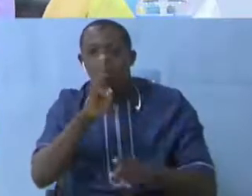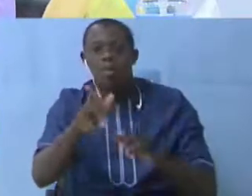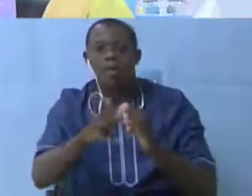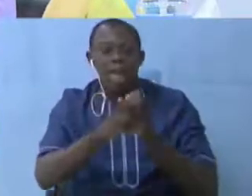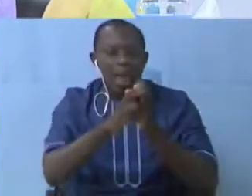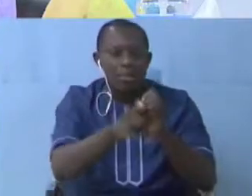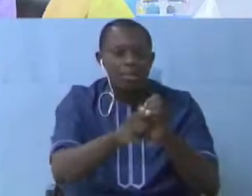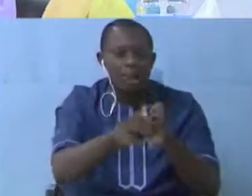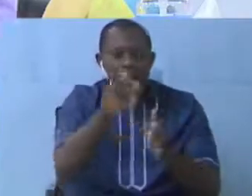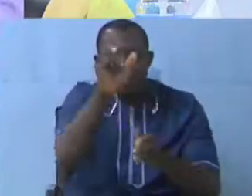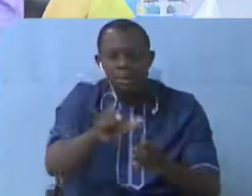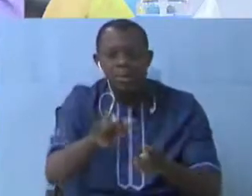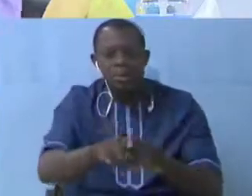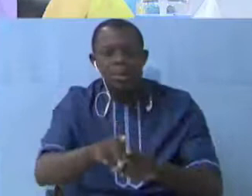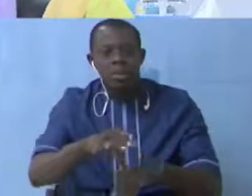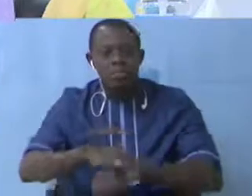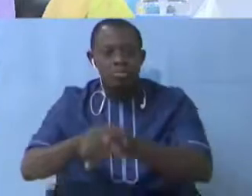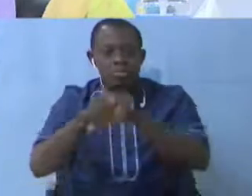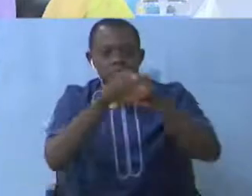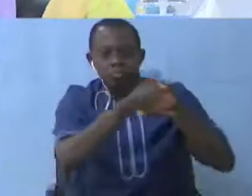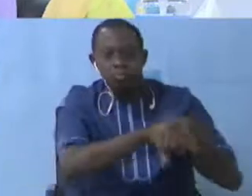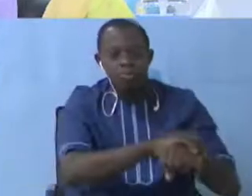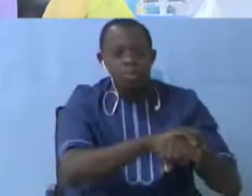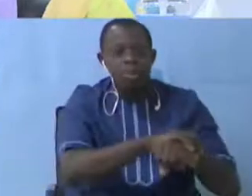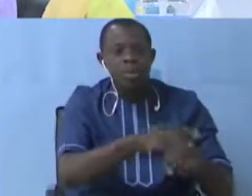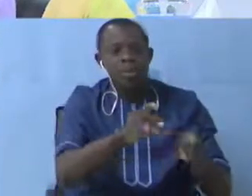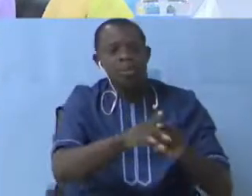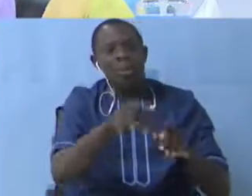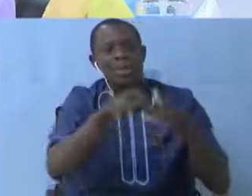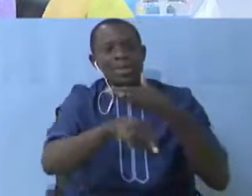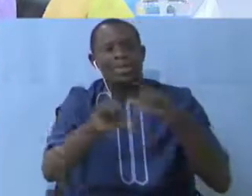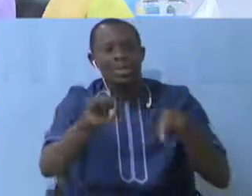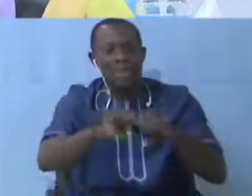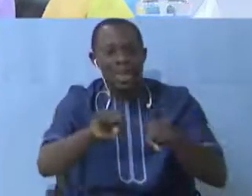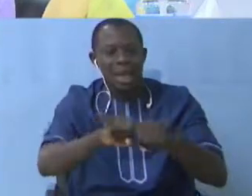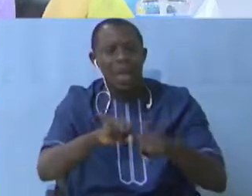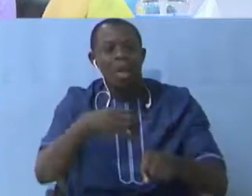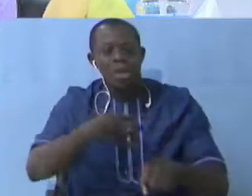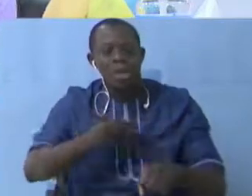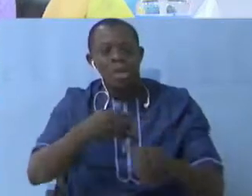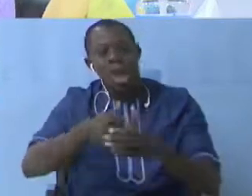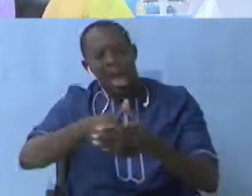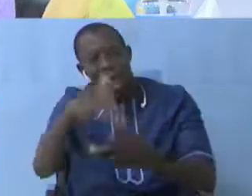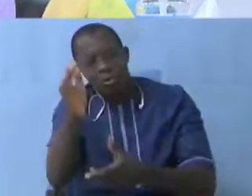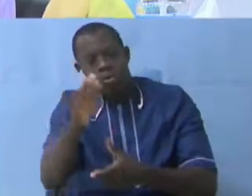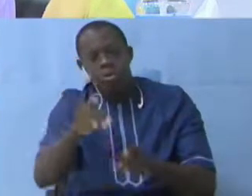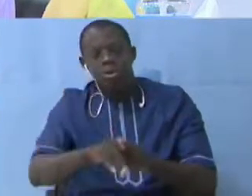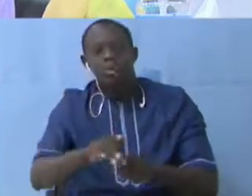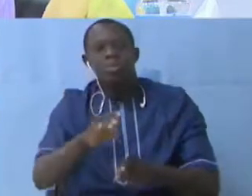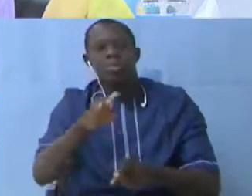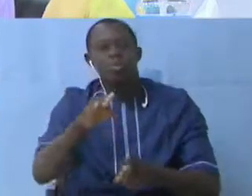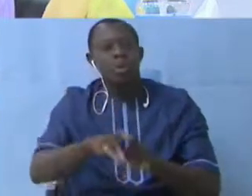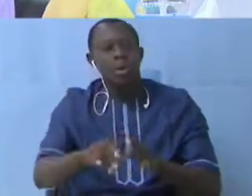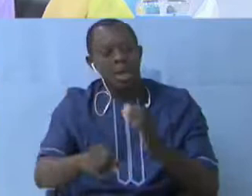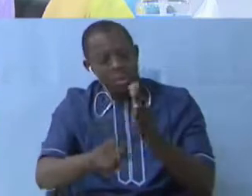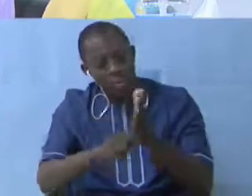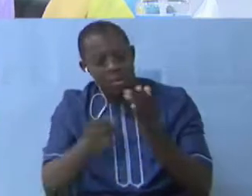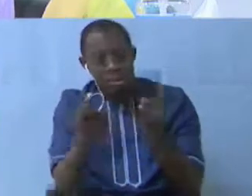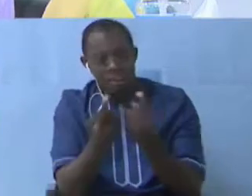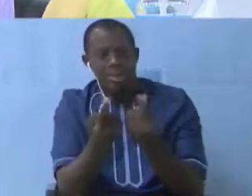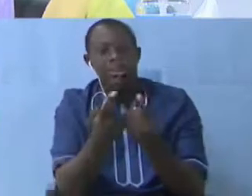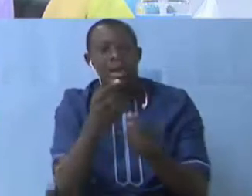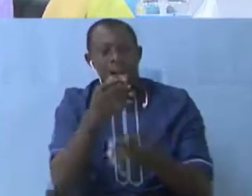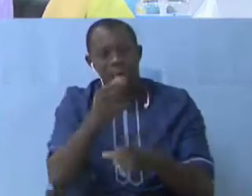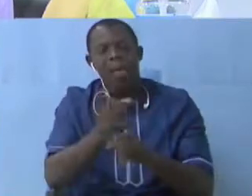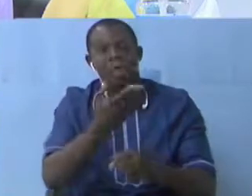later taken to Senegal to extract the bullets. Ci ak tamit nag jamono boobu ñuy gestu kan moo ko rey ak ki nga xam ne kooku laa natoon moom